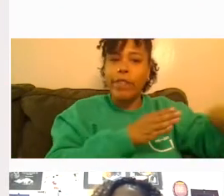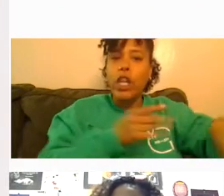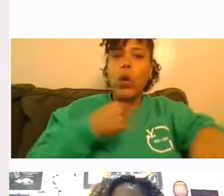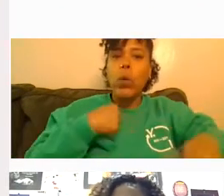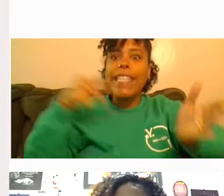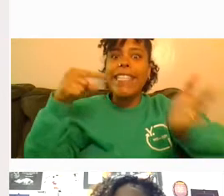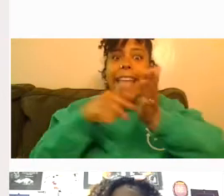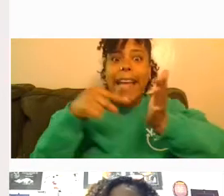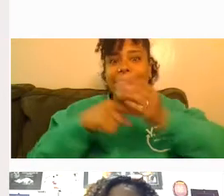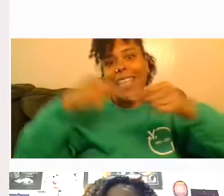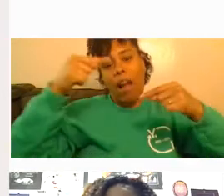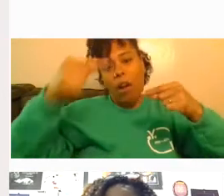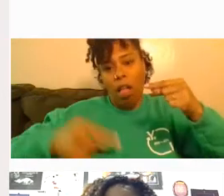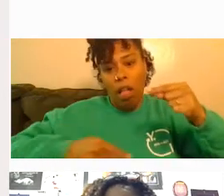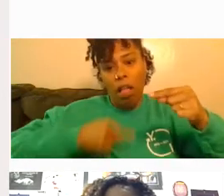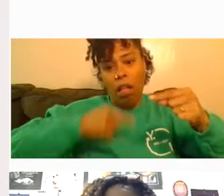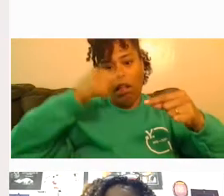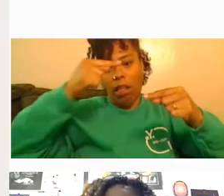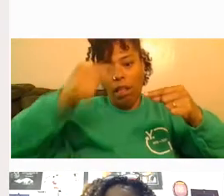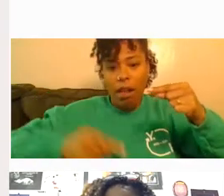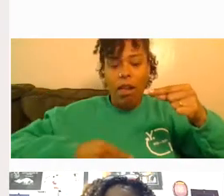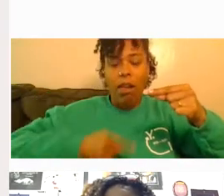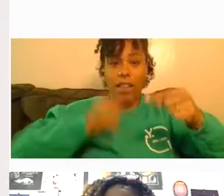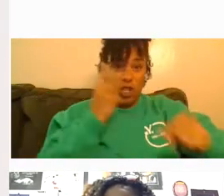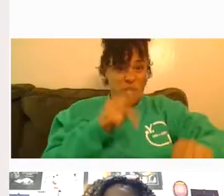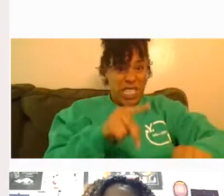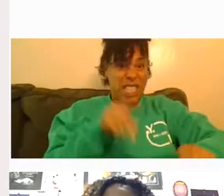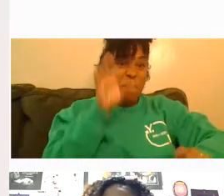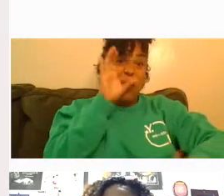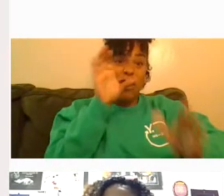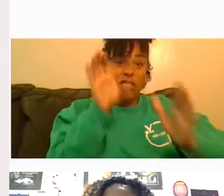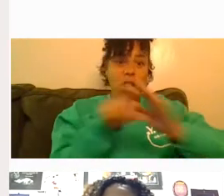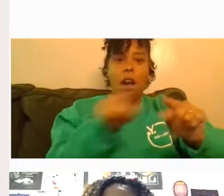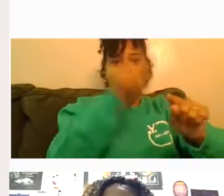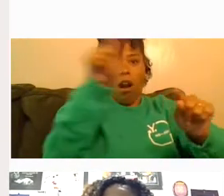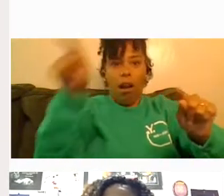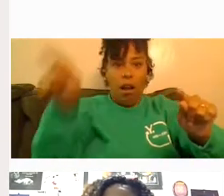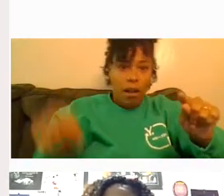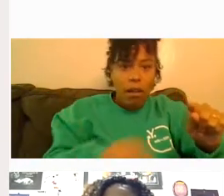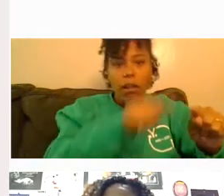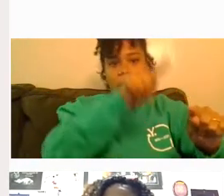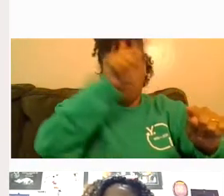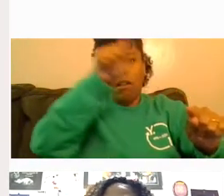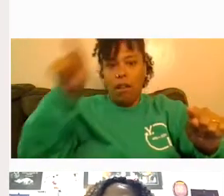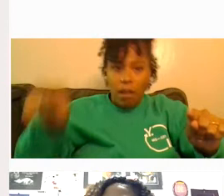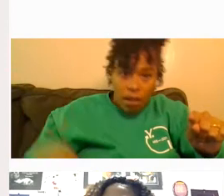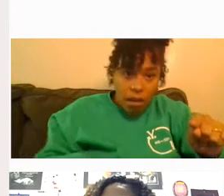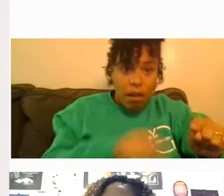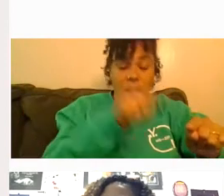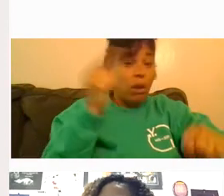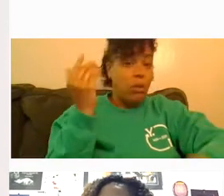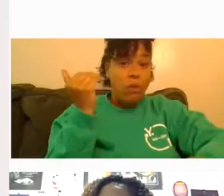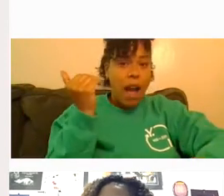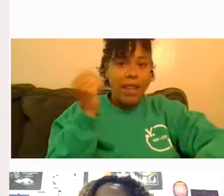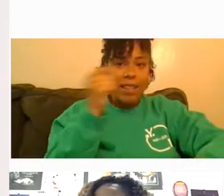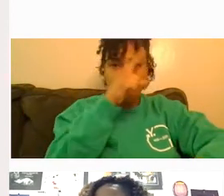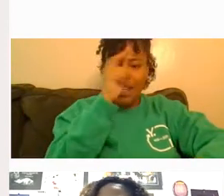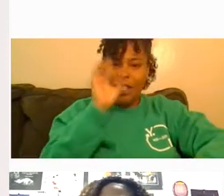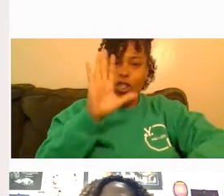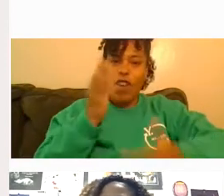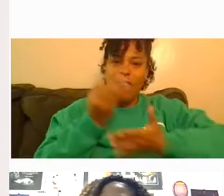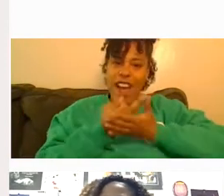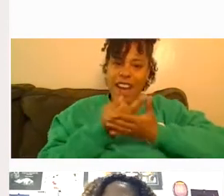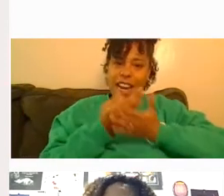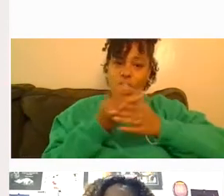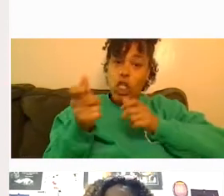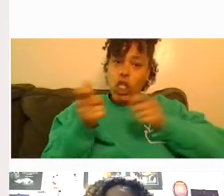around in circles. You see how this is going around in circles? You know why we're going around in circles? Because your finances are controlling you. When